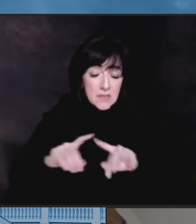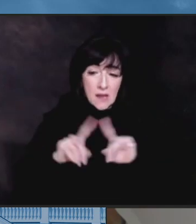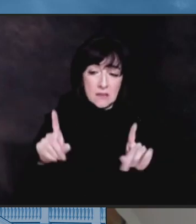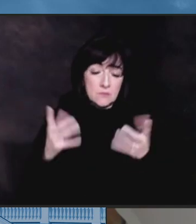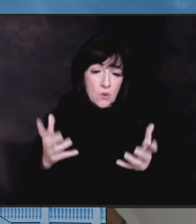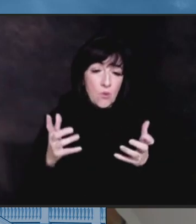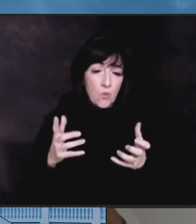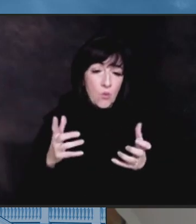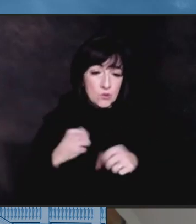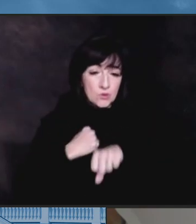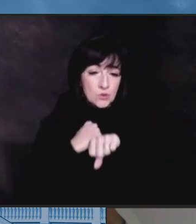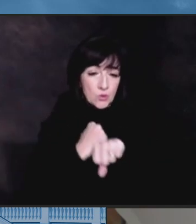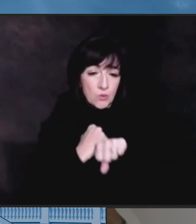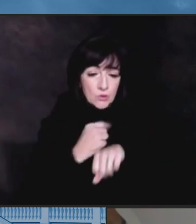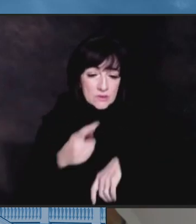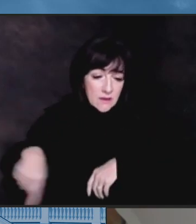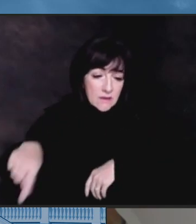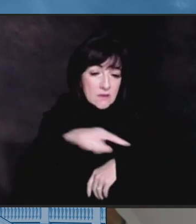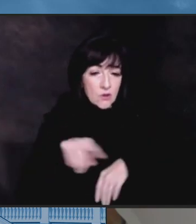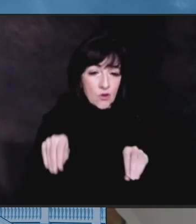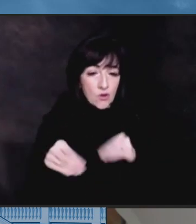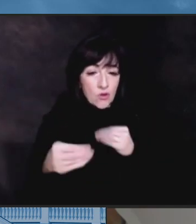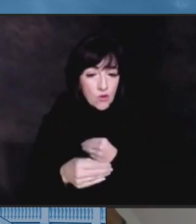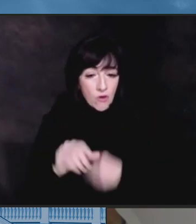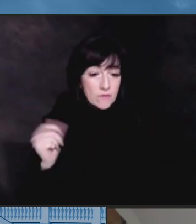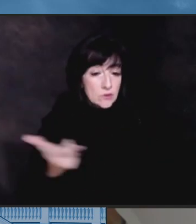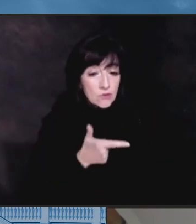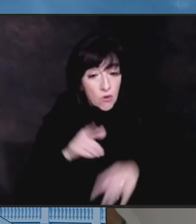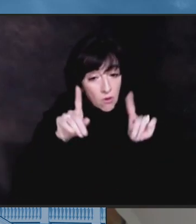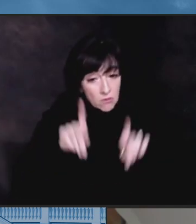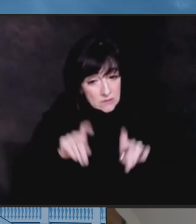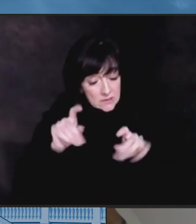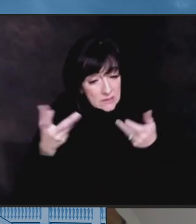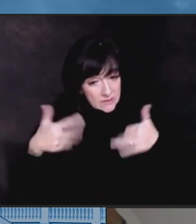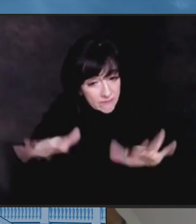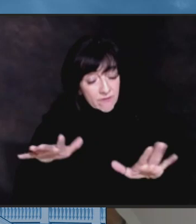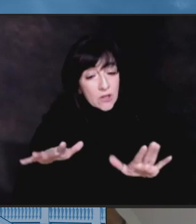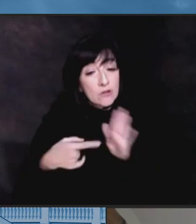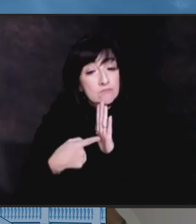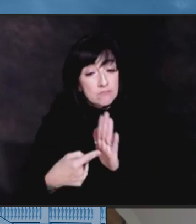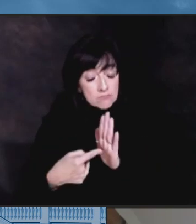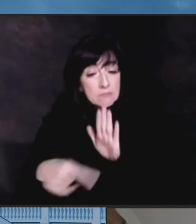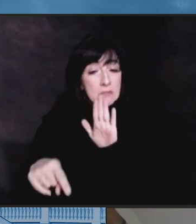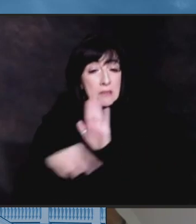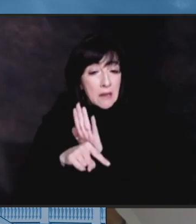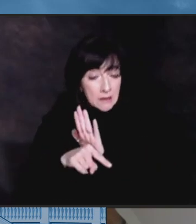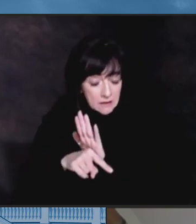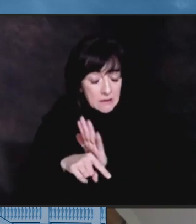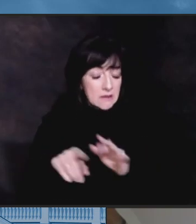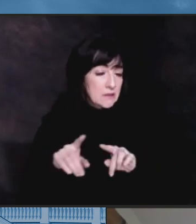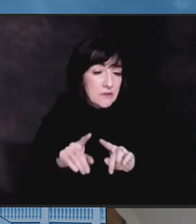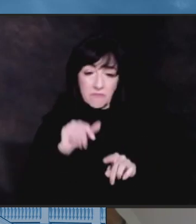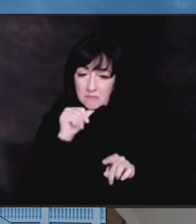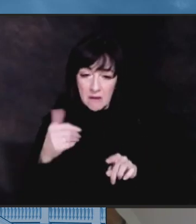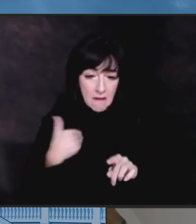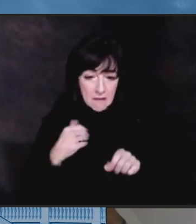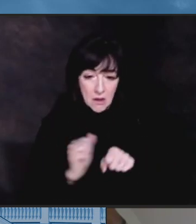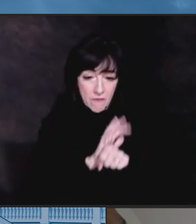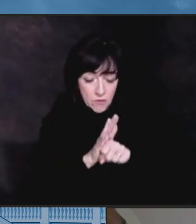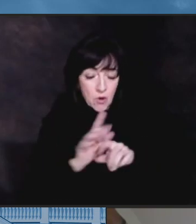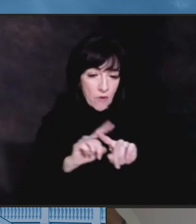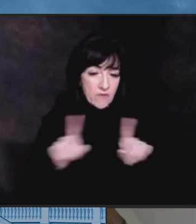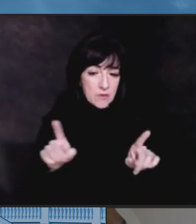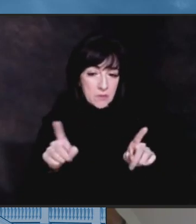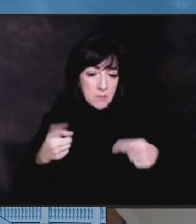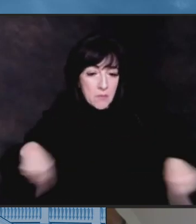and others in the office had a negative test and quarantined for that period of time, and we're delighted to be back in action.